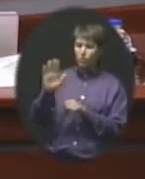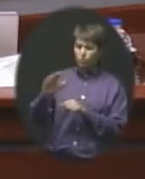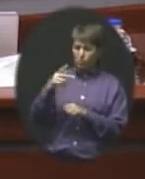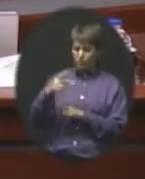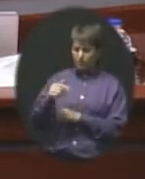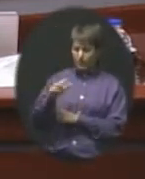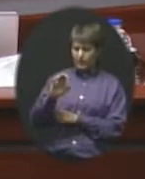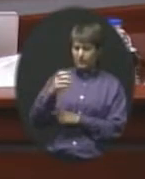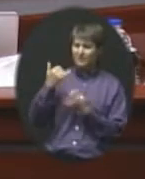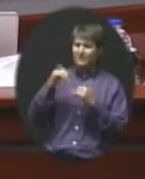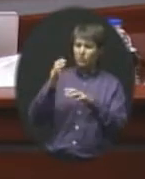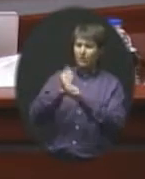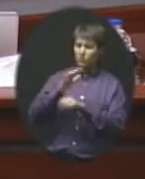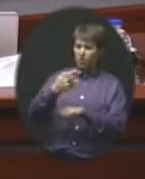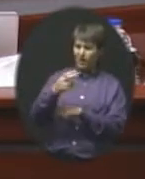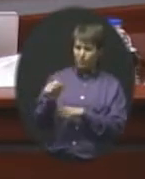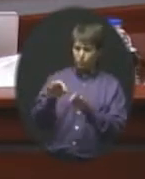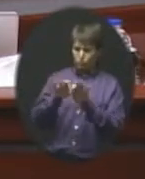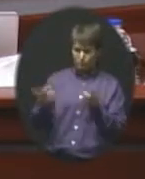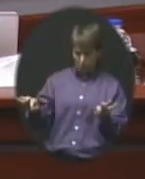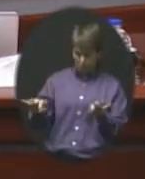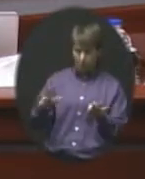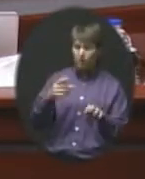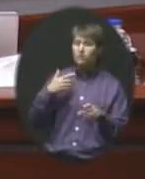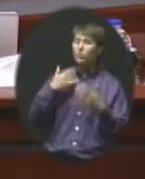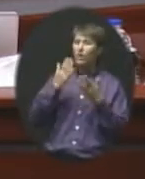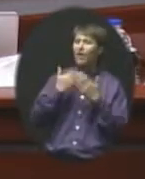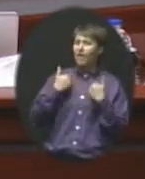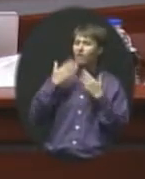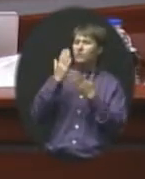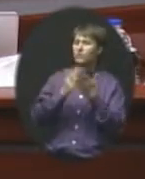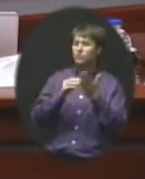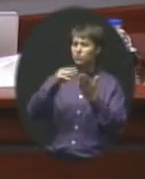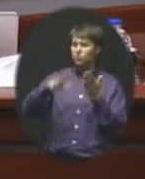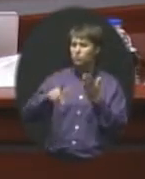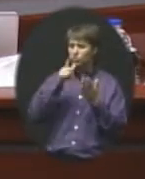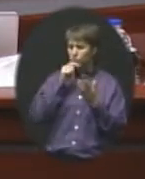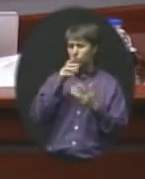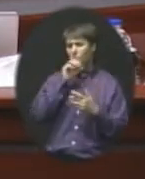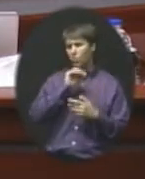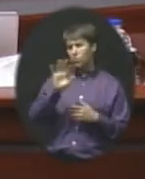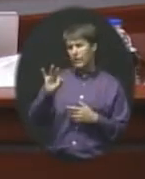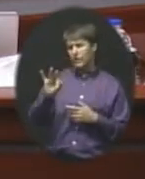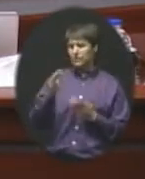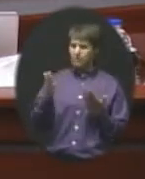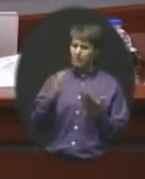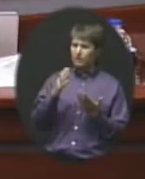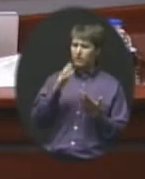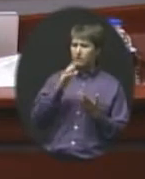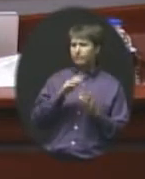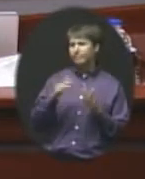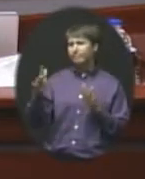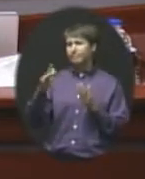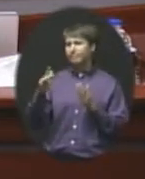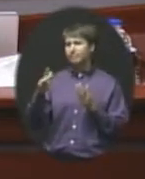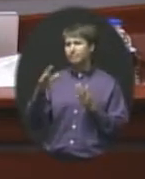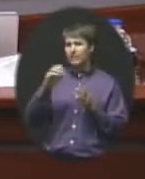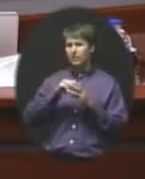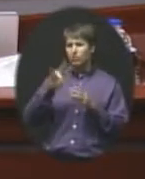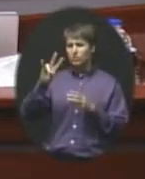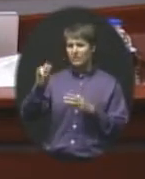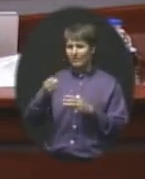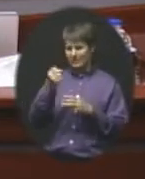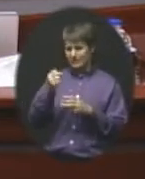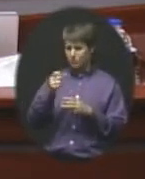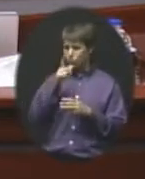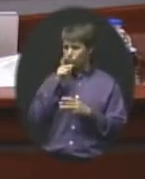to still get that high school diploma. And so we have students who are, 19 years old, maybe all the way up through into their 70s, who come